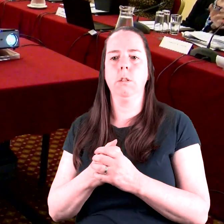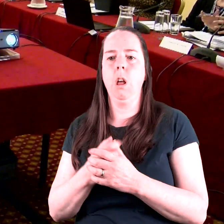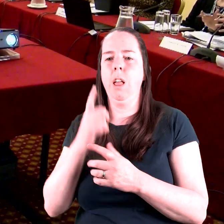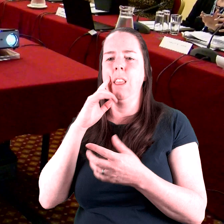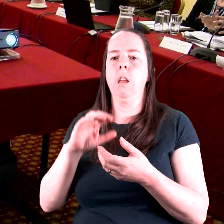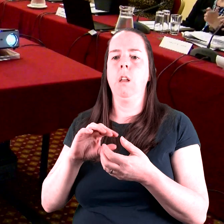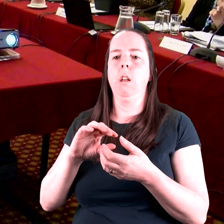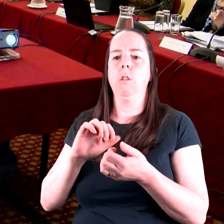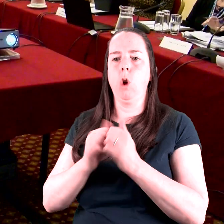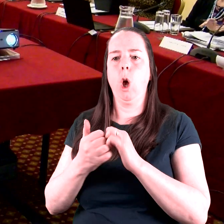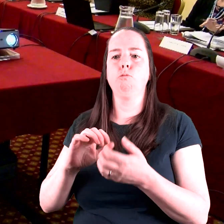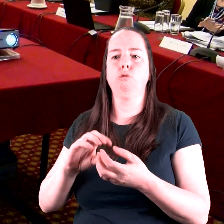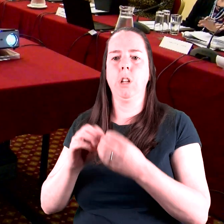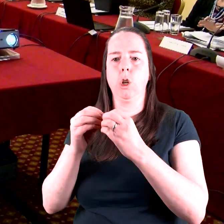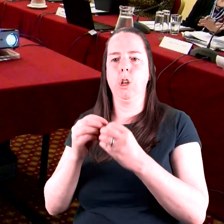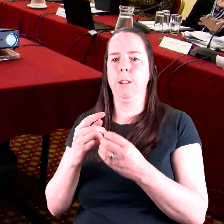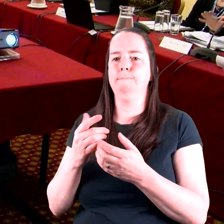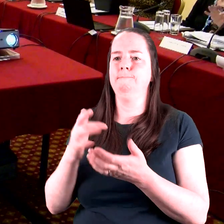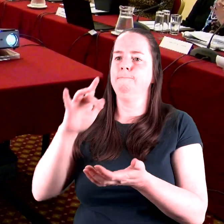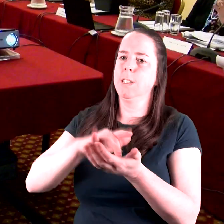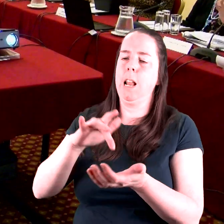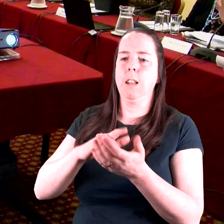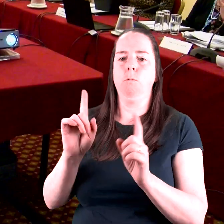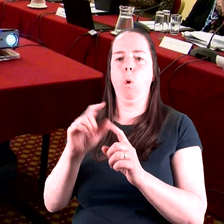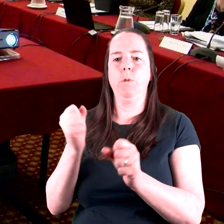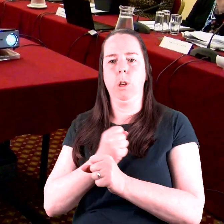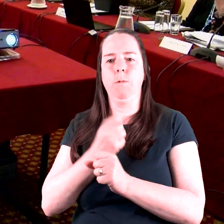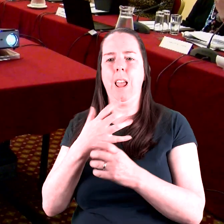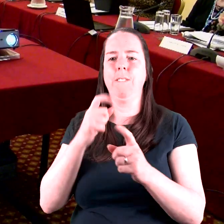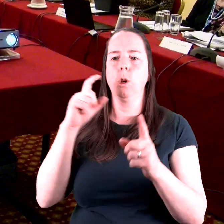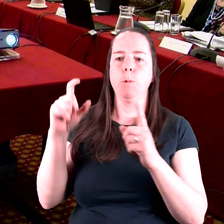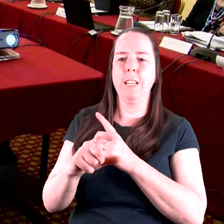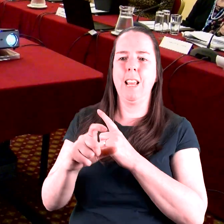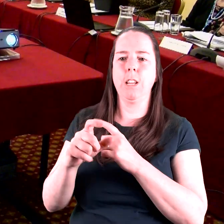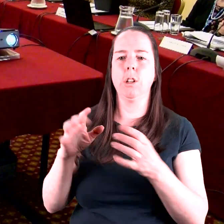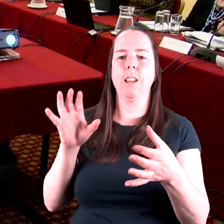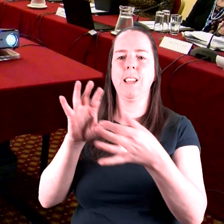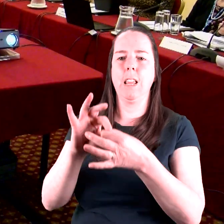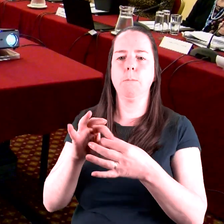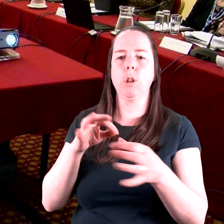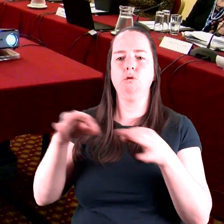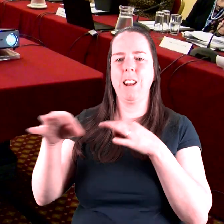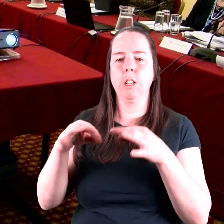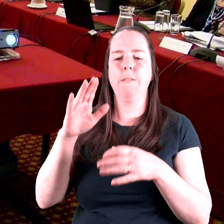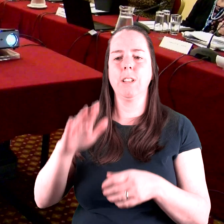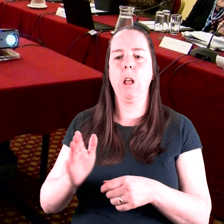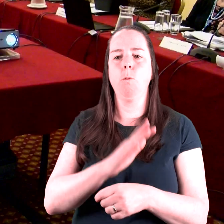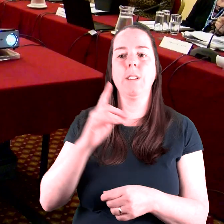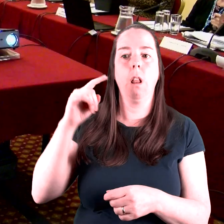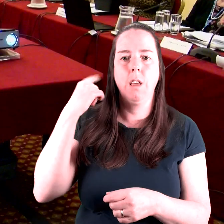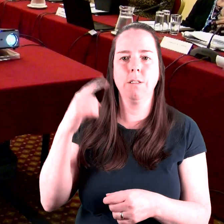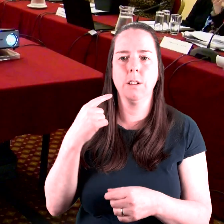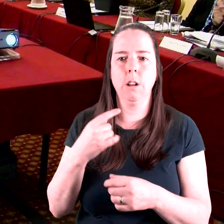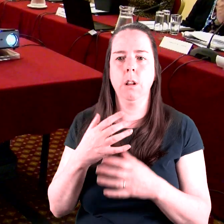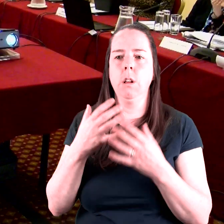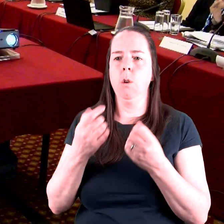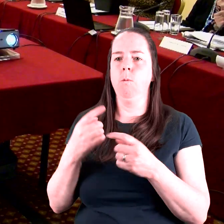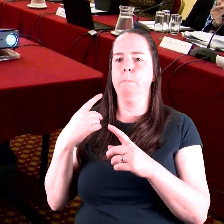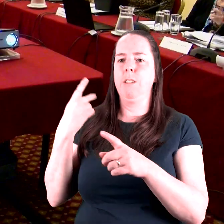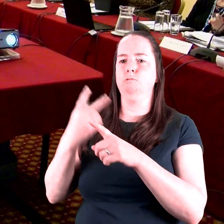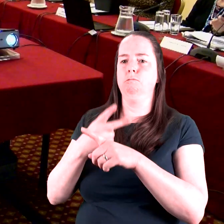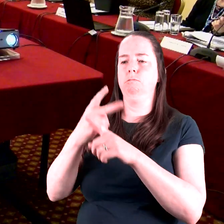So I think co-production is at the heart of what we're doing, and we have a communications and engagement strategy for South West London, which we